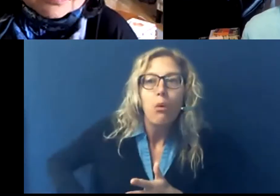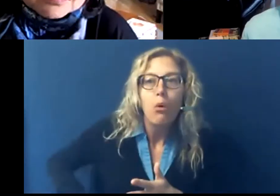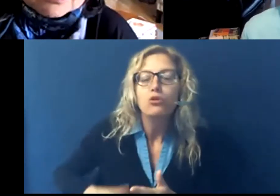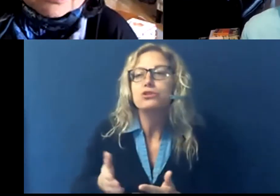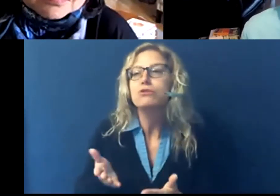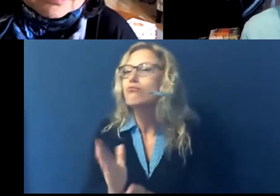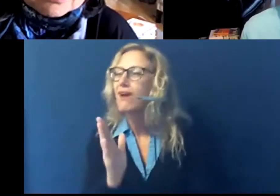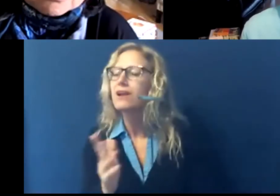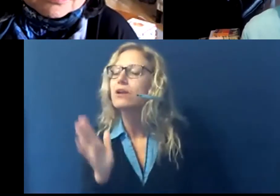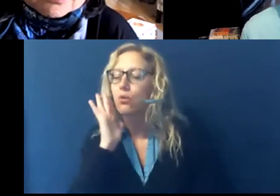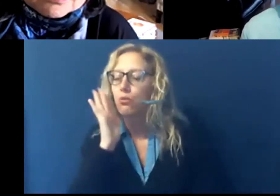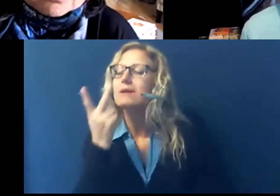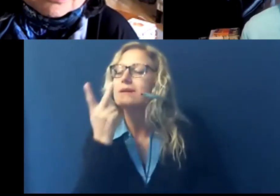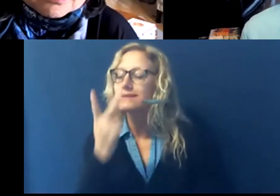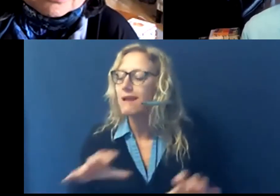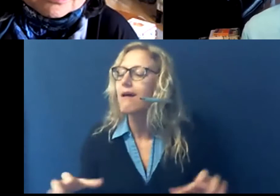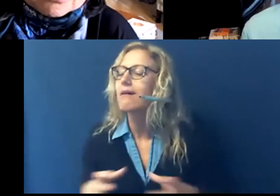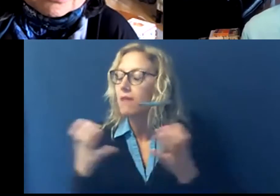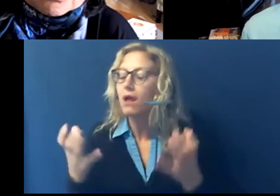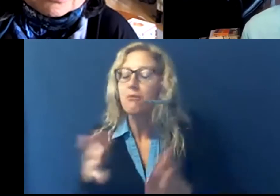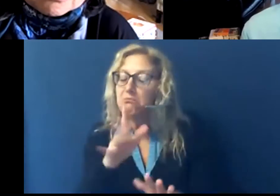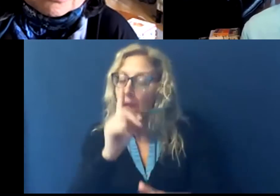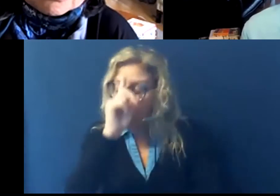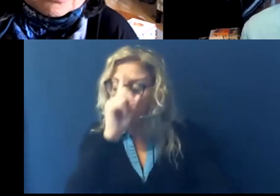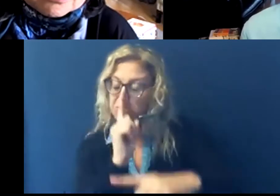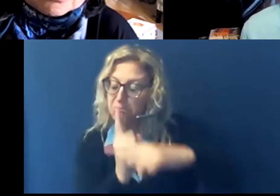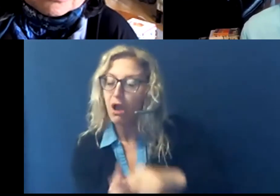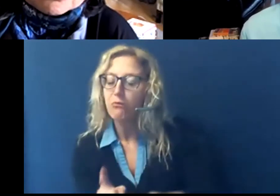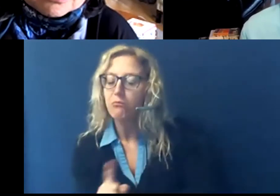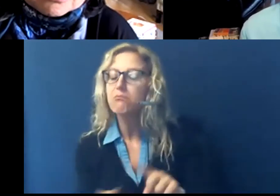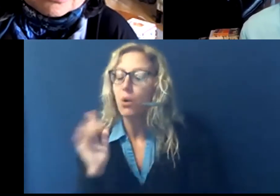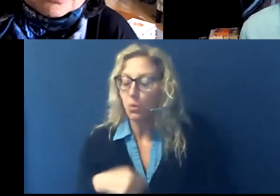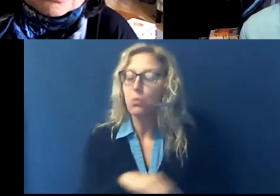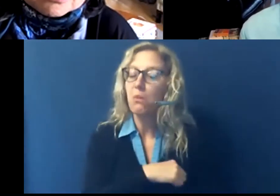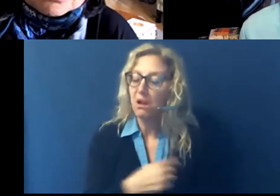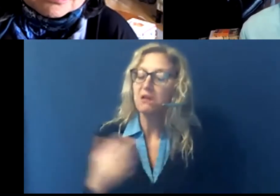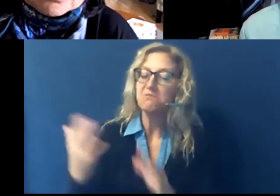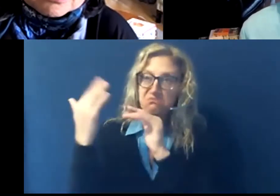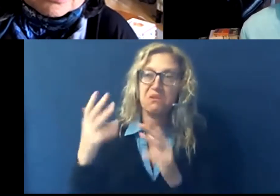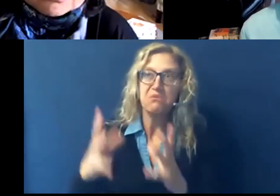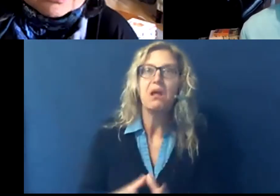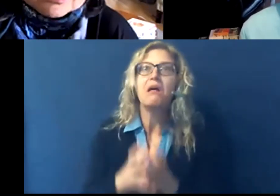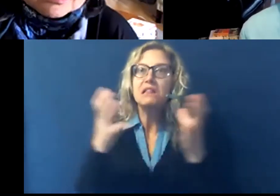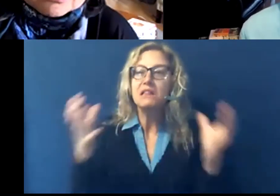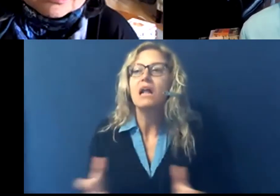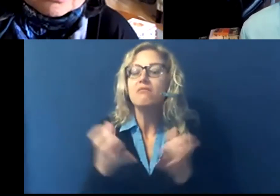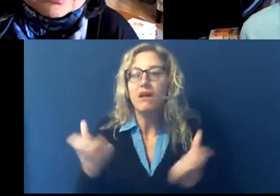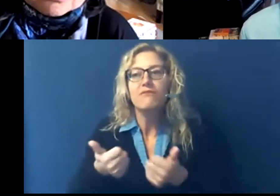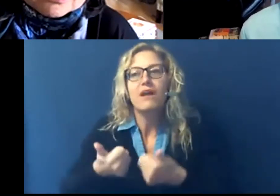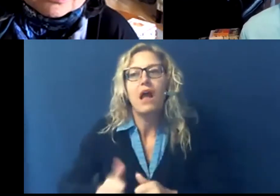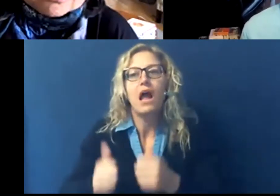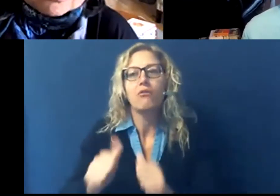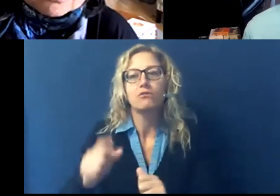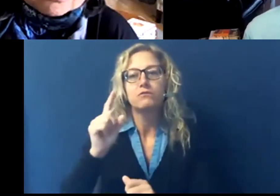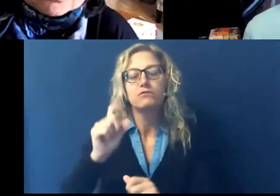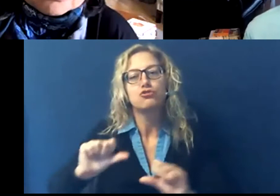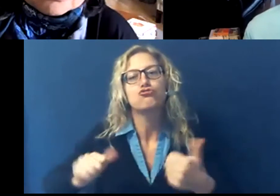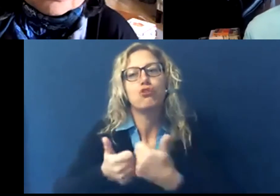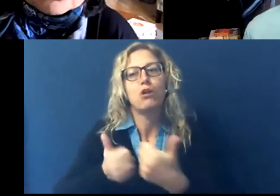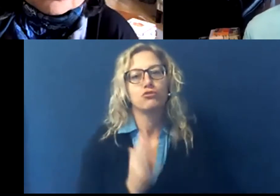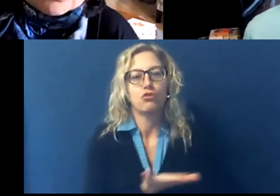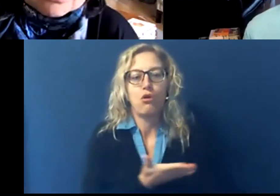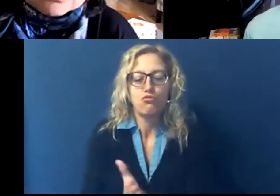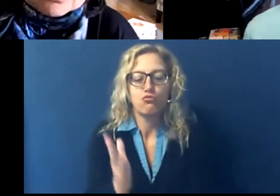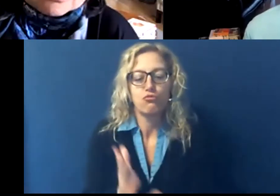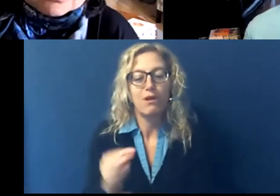lot of action in the states. We'll see some positive action in the states, but we're going to see a lot of efforts to sort of challenge our rights in the